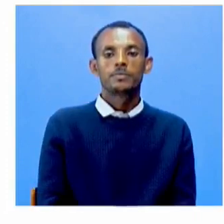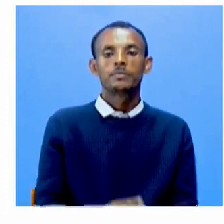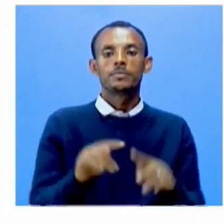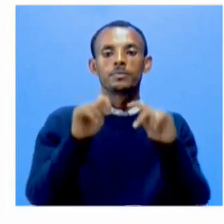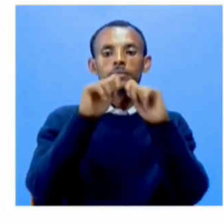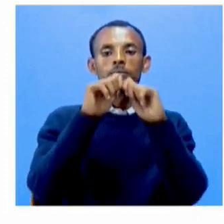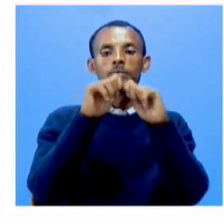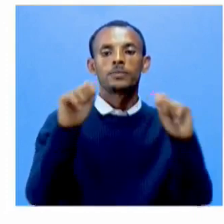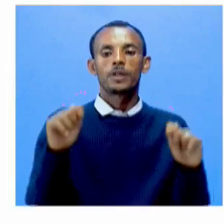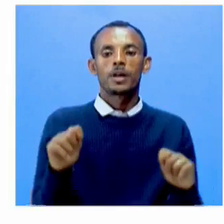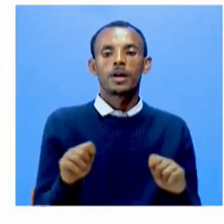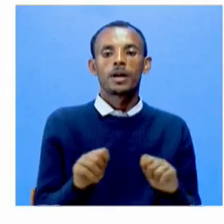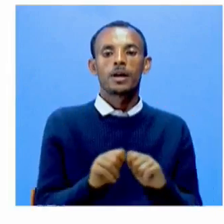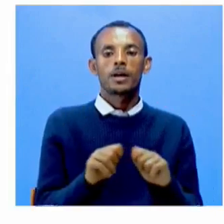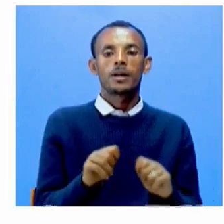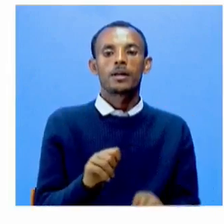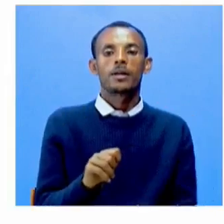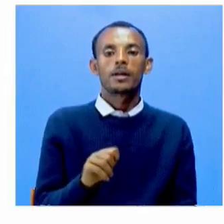triangle